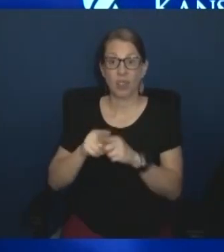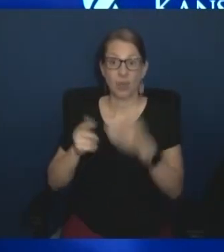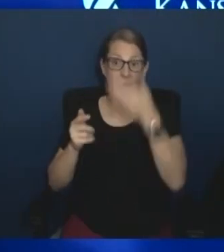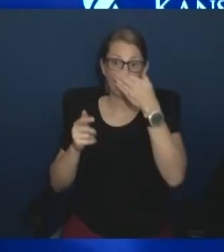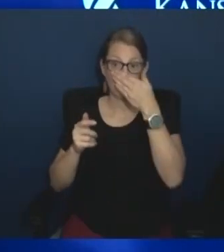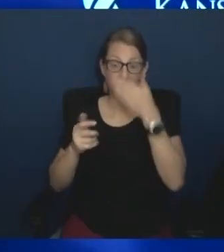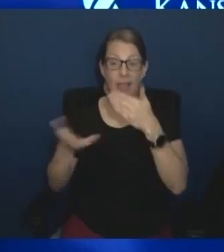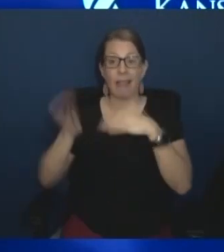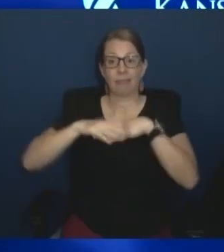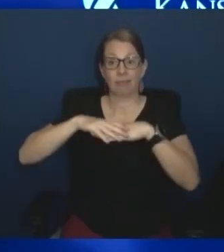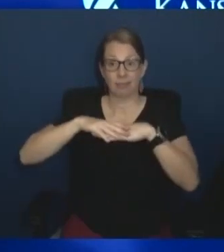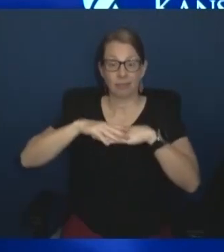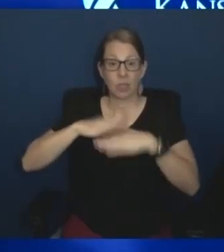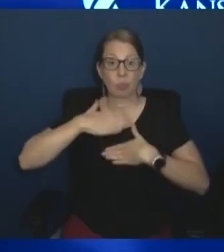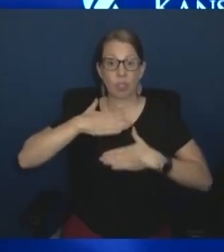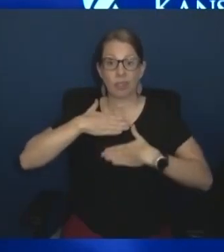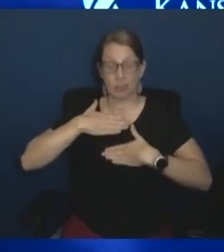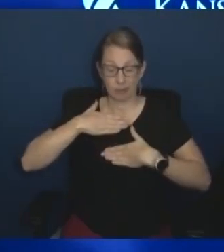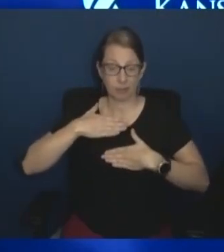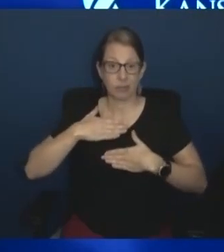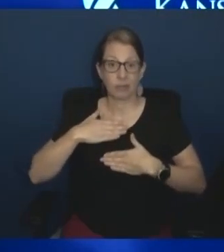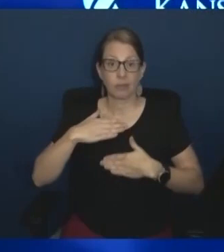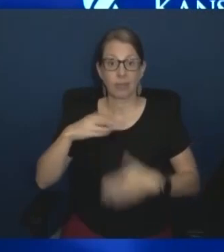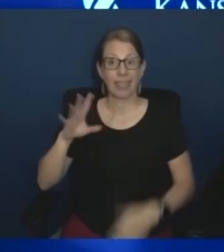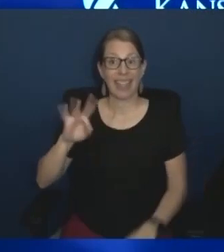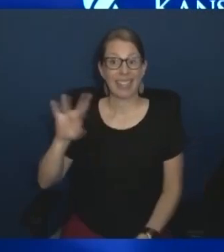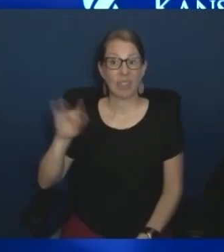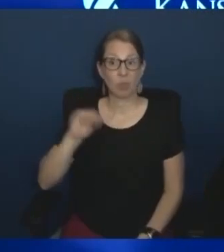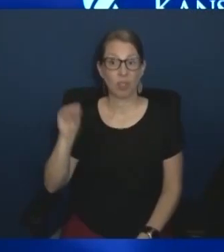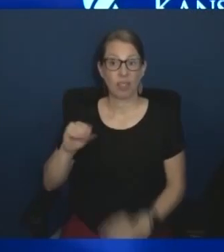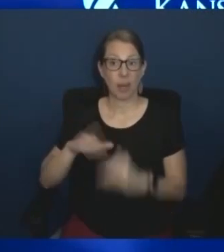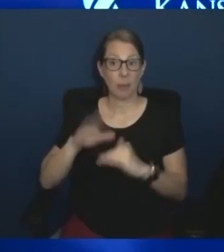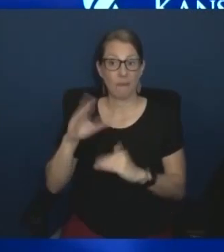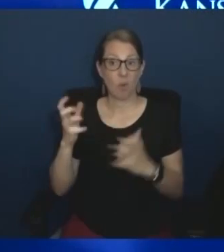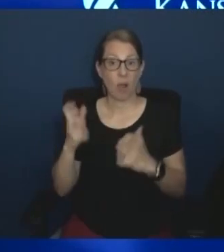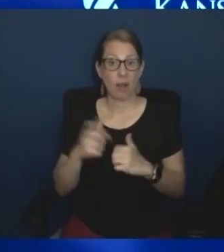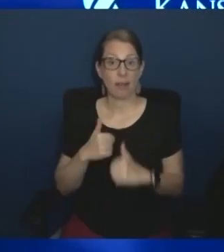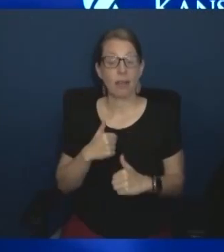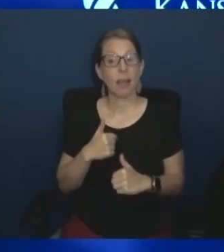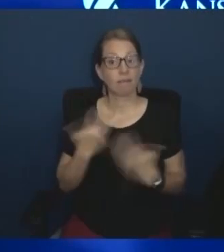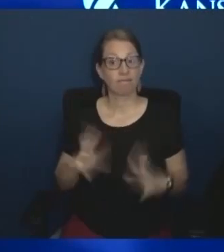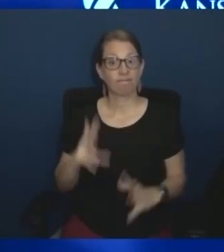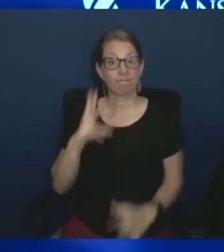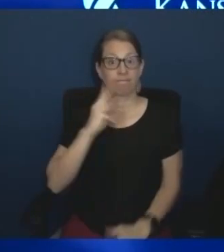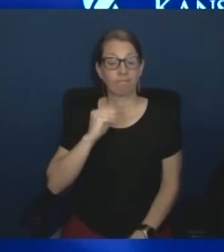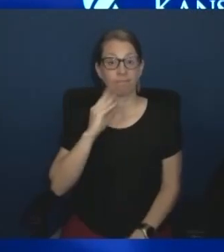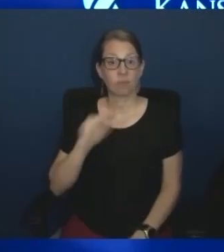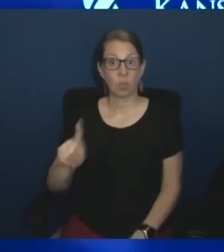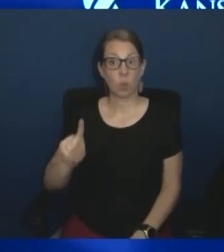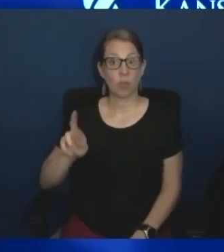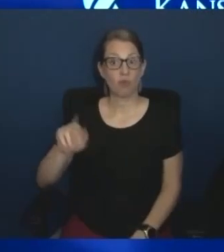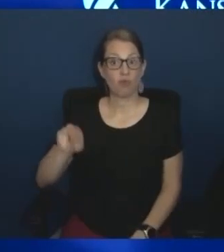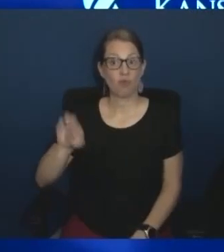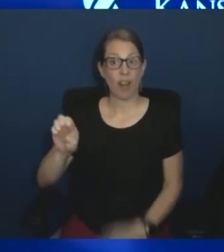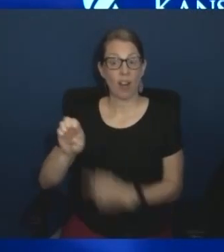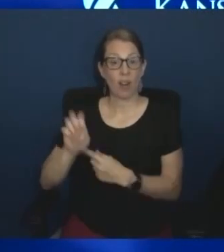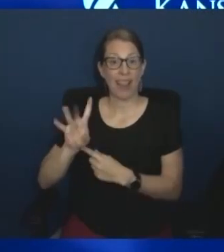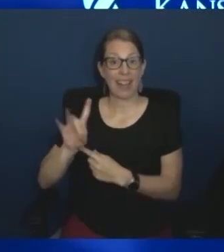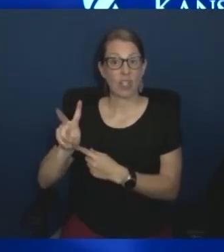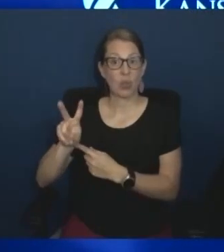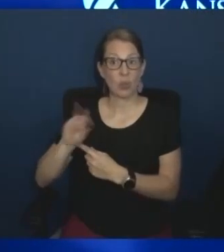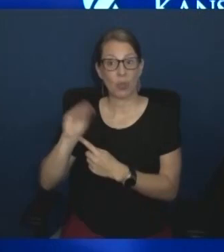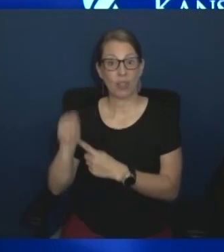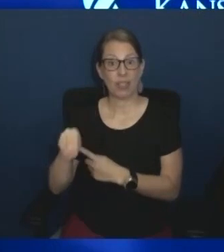typically like to see those patients 88% and above. I have had one rare one that was like 82% and